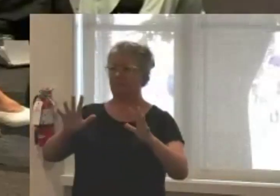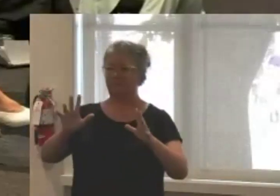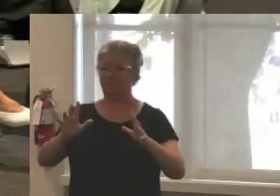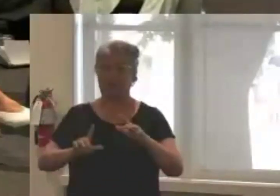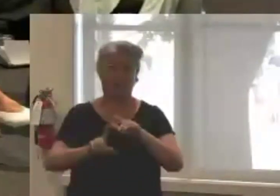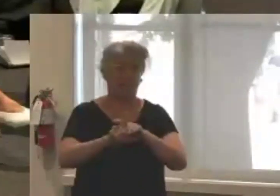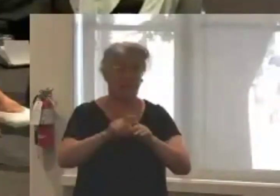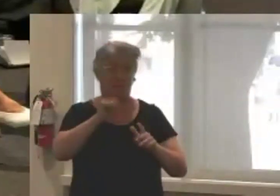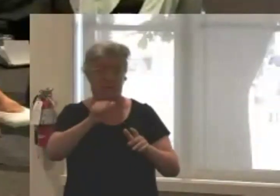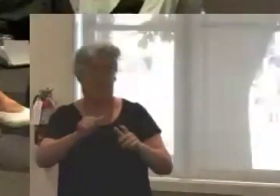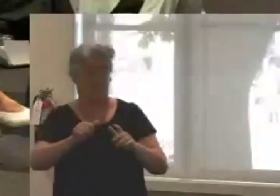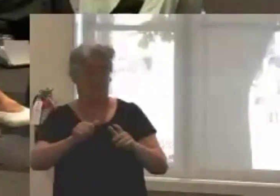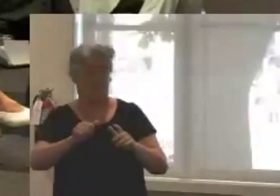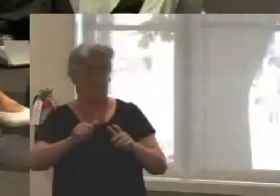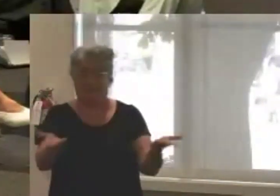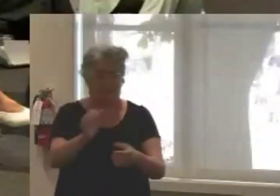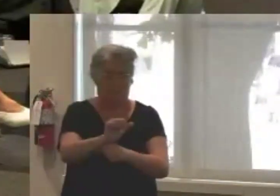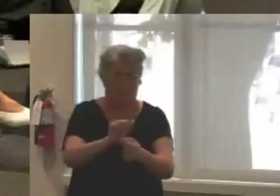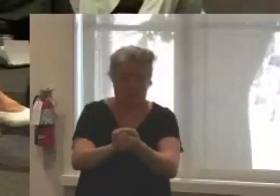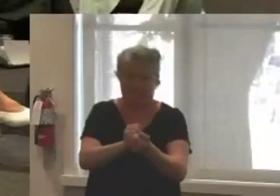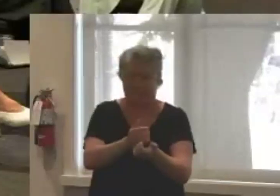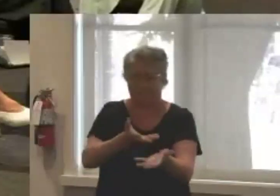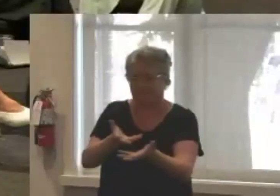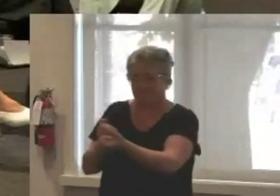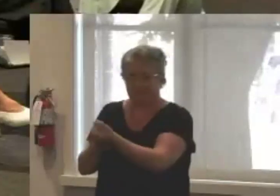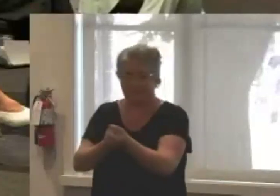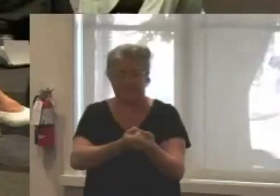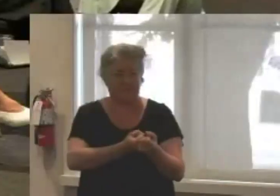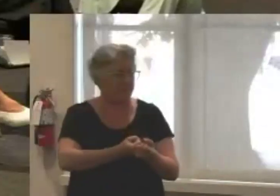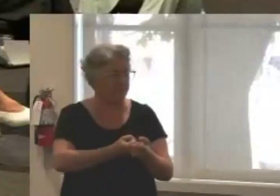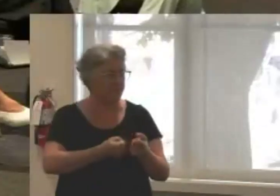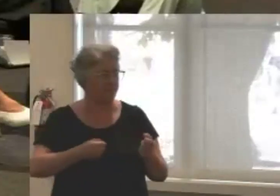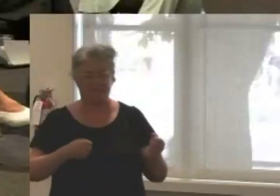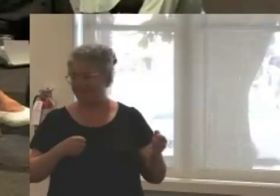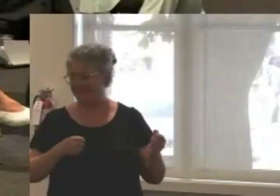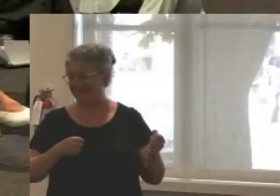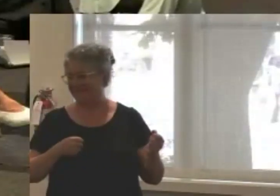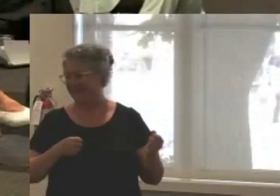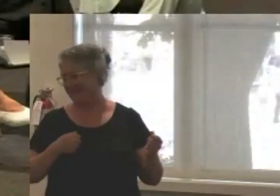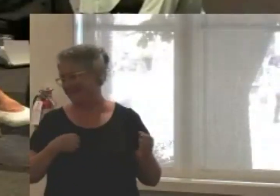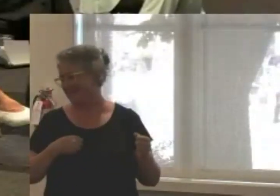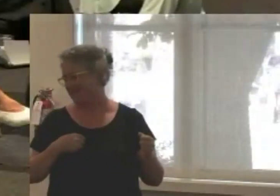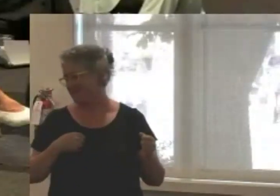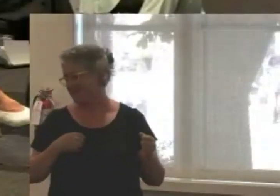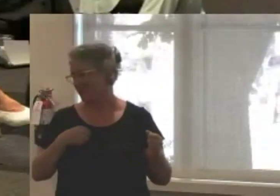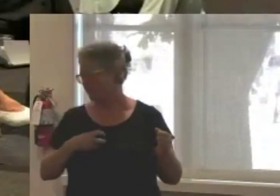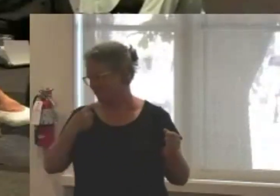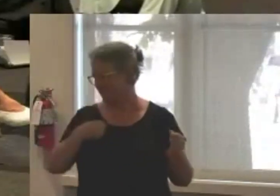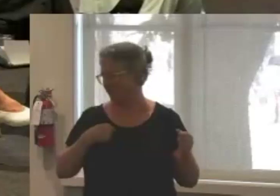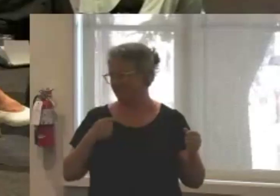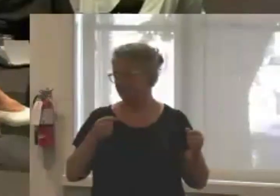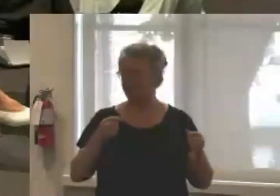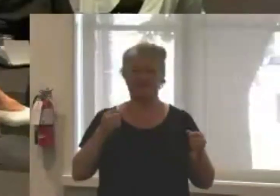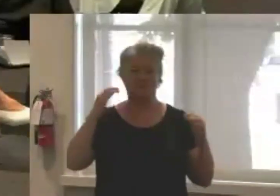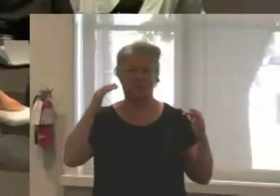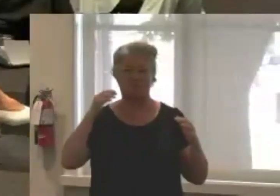something that someone has experienced that they share with you during case management might trigger something from your experience. So that's one way we